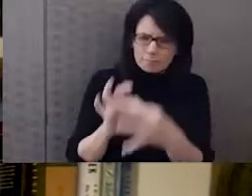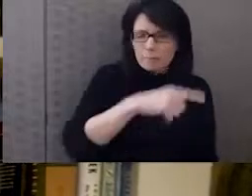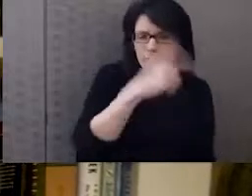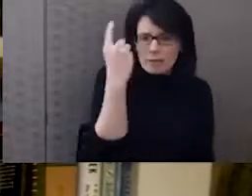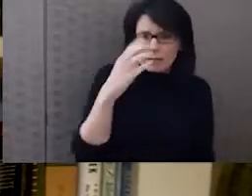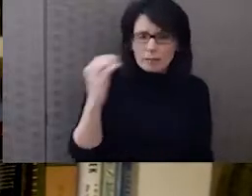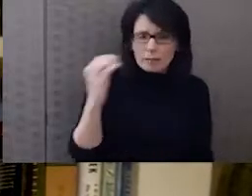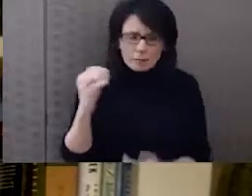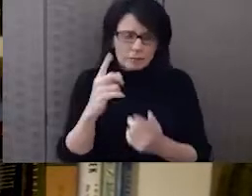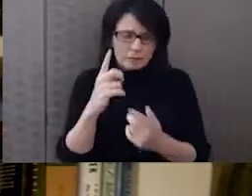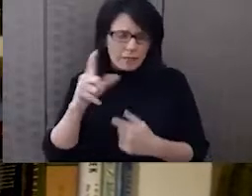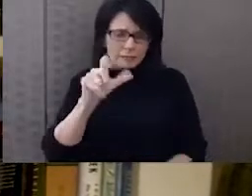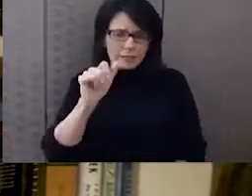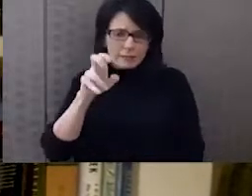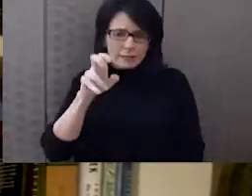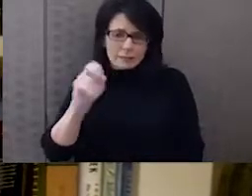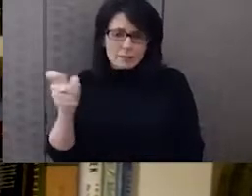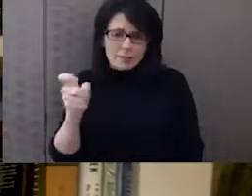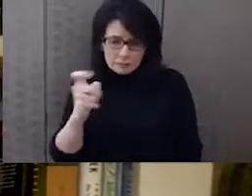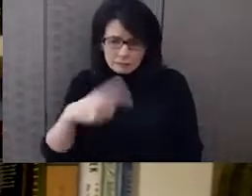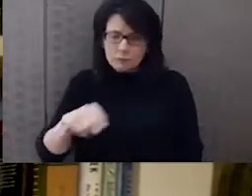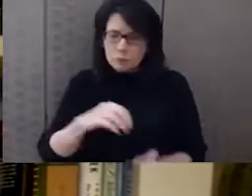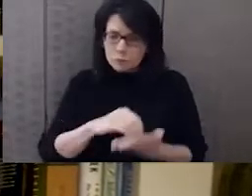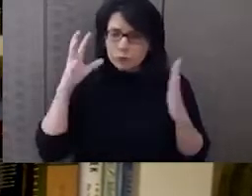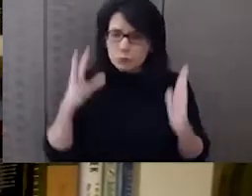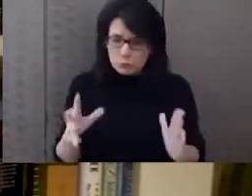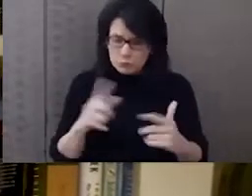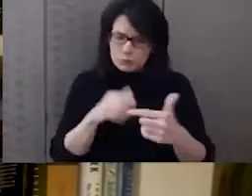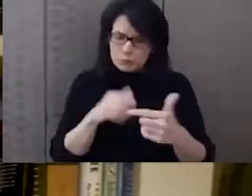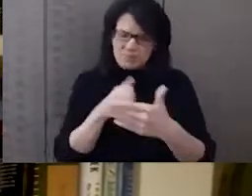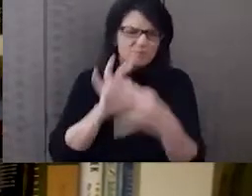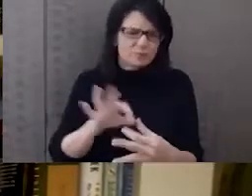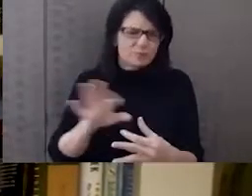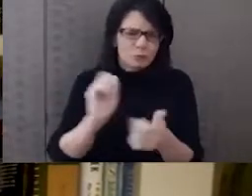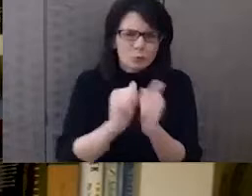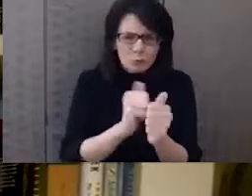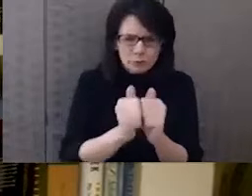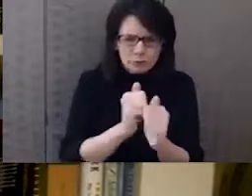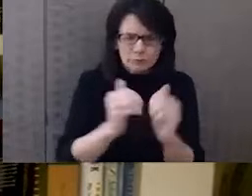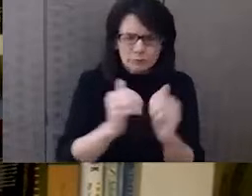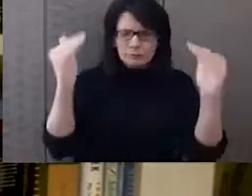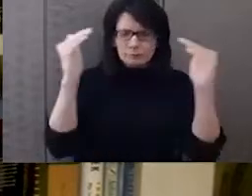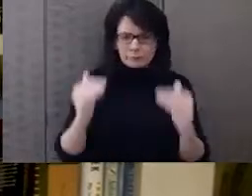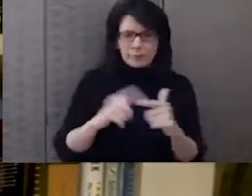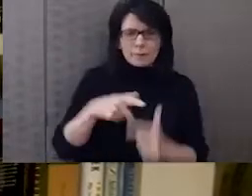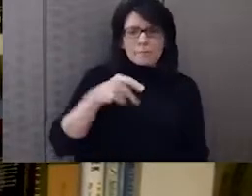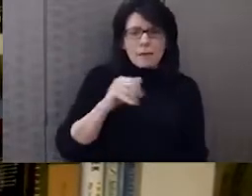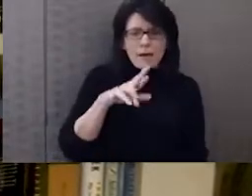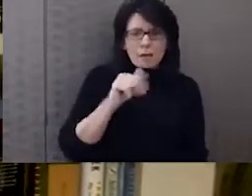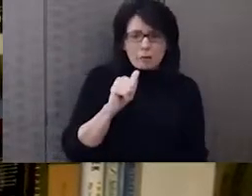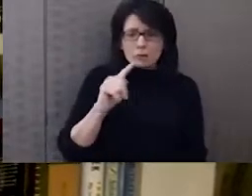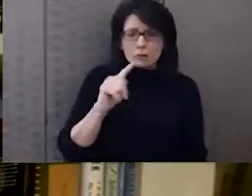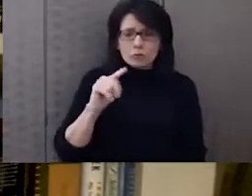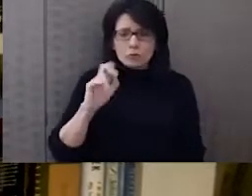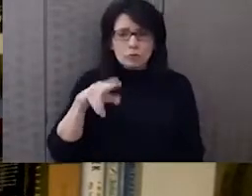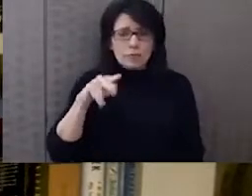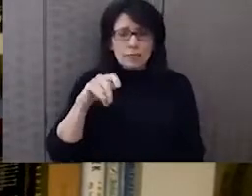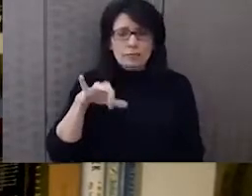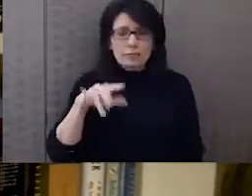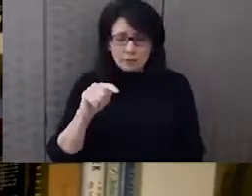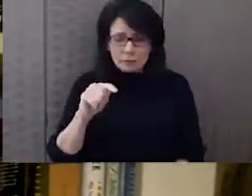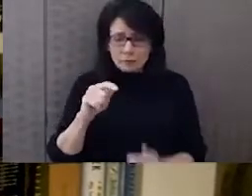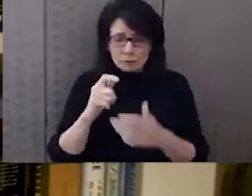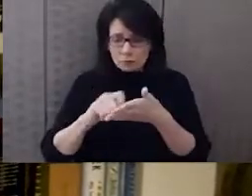high school sports. Or the 144,000 paratransit riders with disabilities protected after our coalition won new pandemic